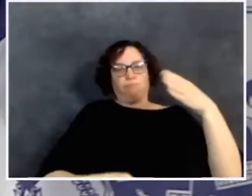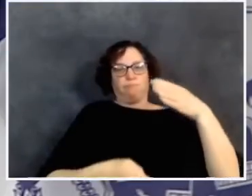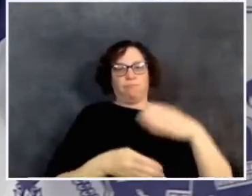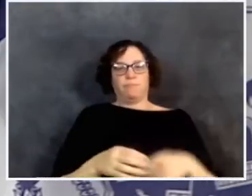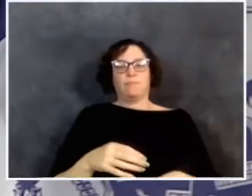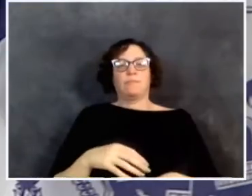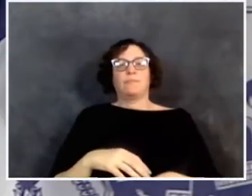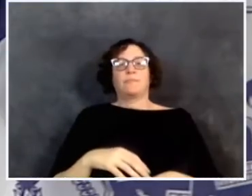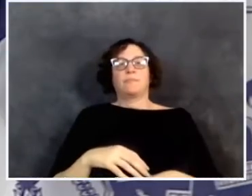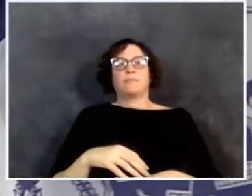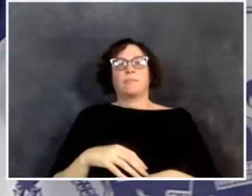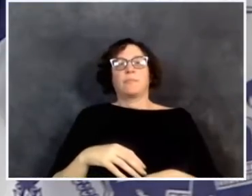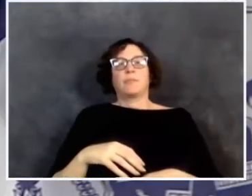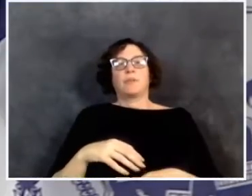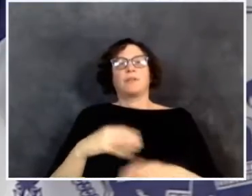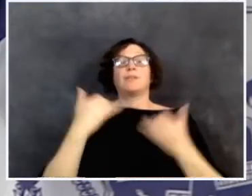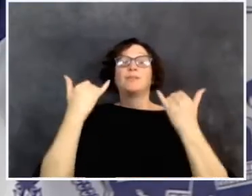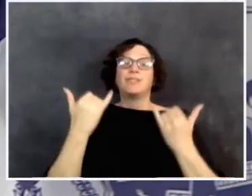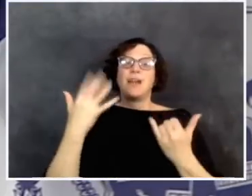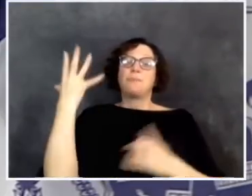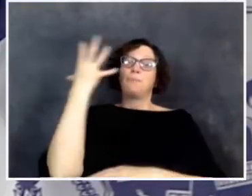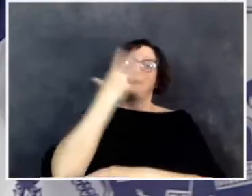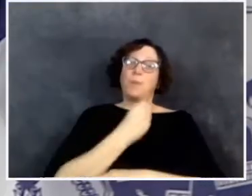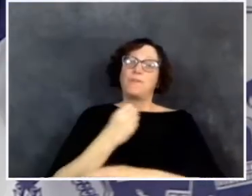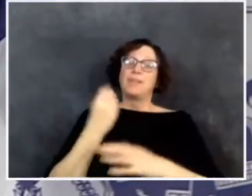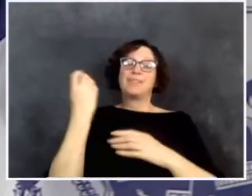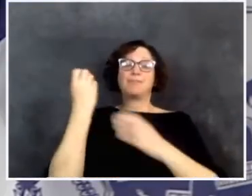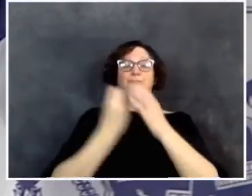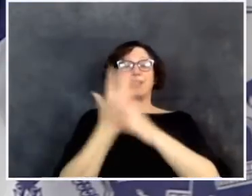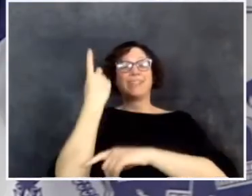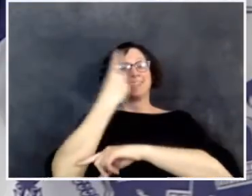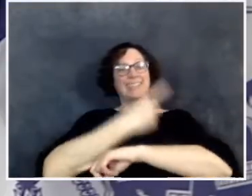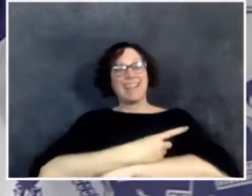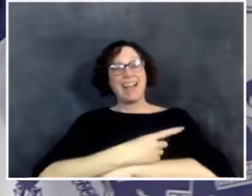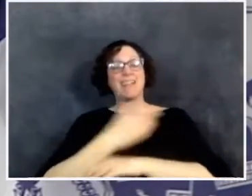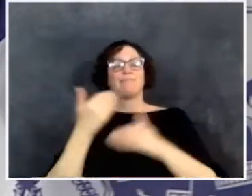a little bit, and then get on back home, and let's protect each other. Thanks so much.